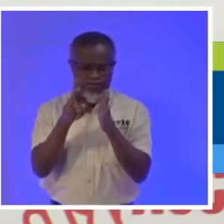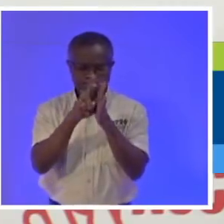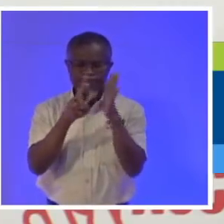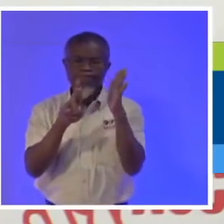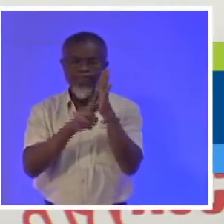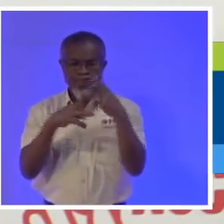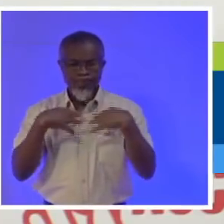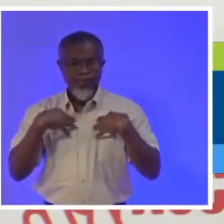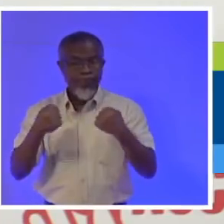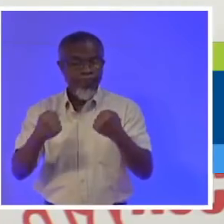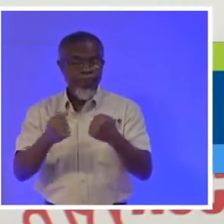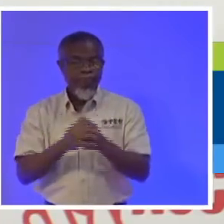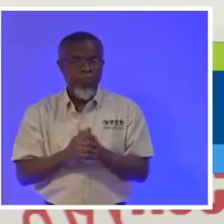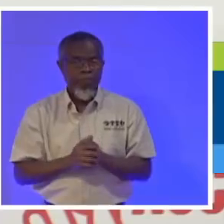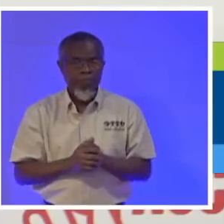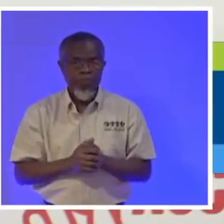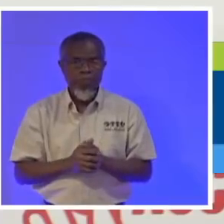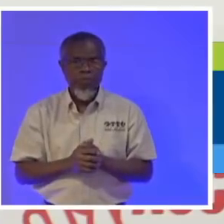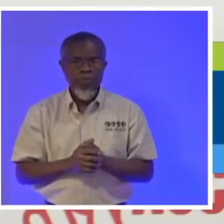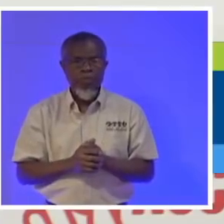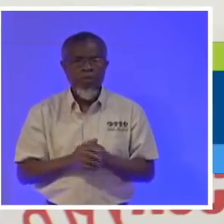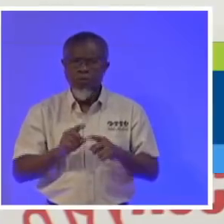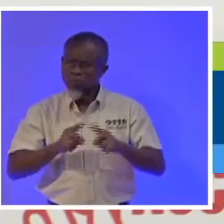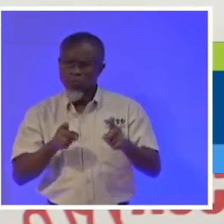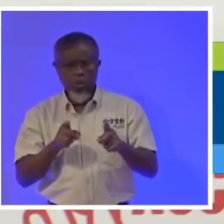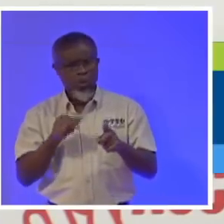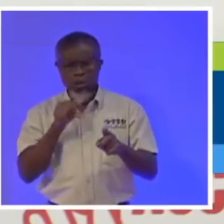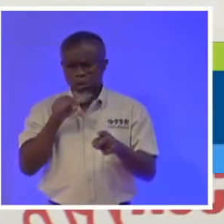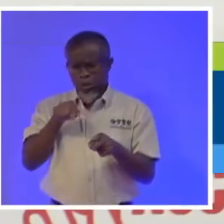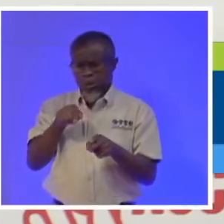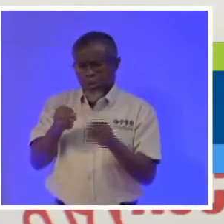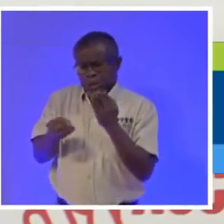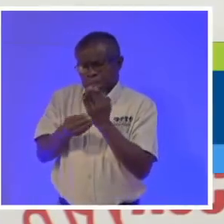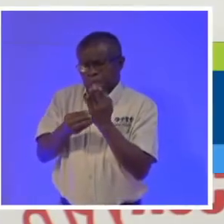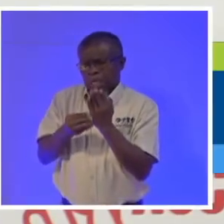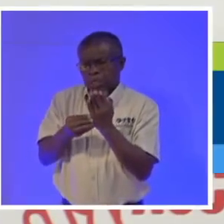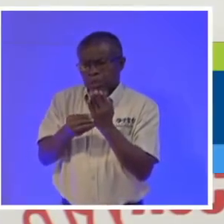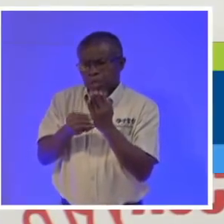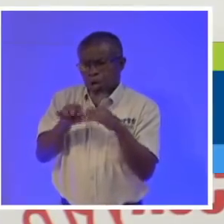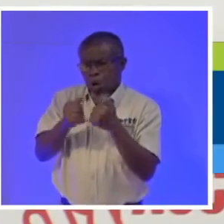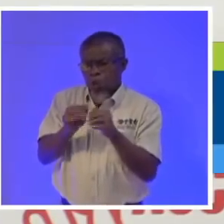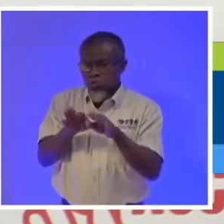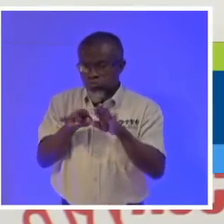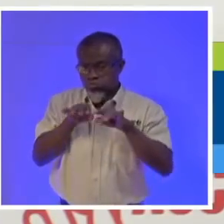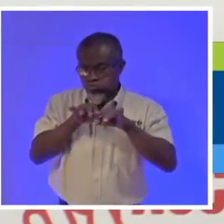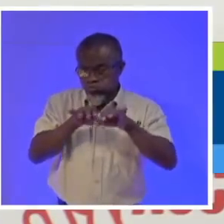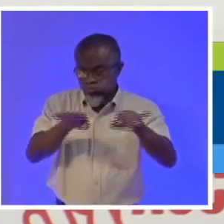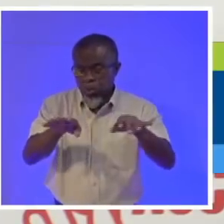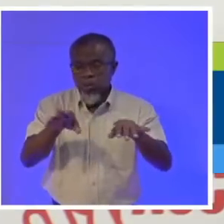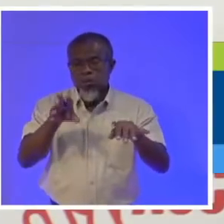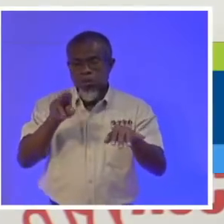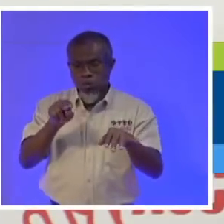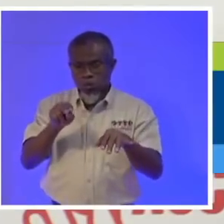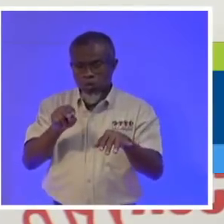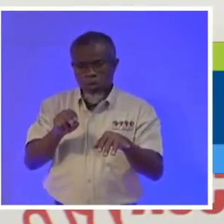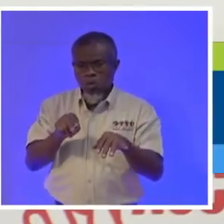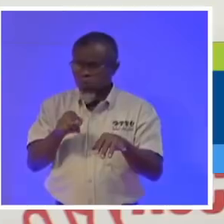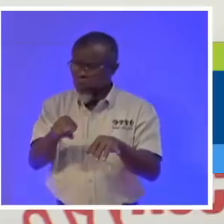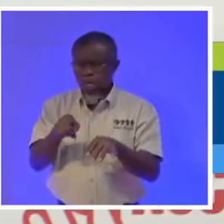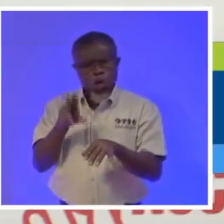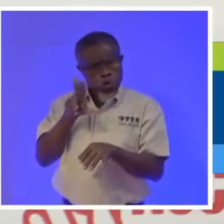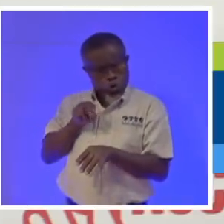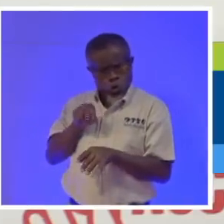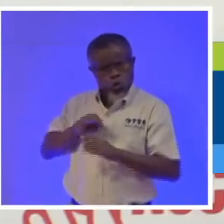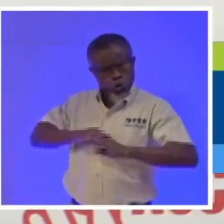in terms of the public spread of COVID-19 at this point in time. So while it is something to be discouraged, we still need